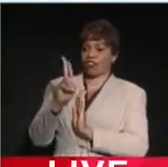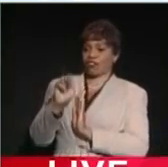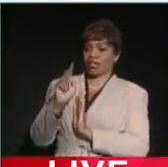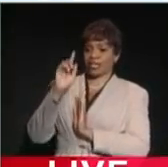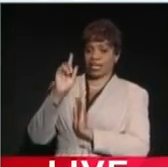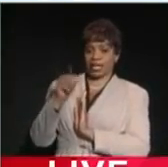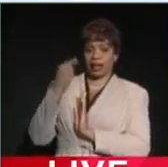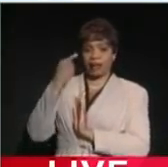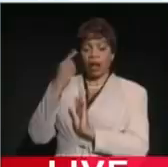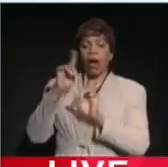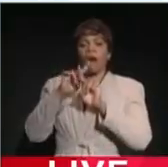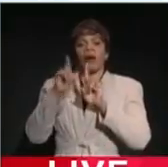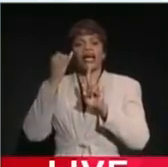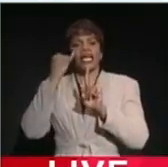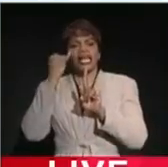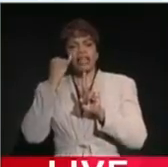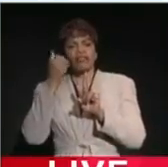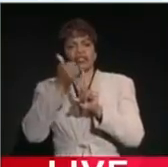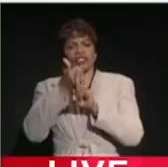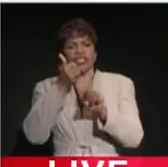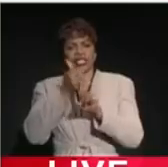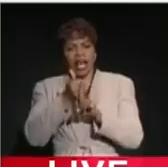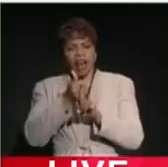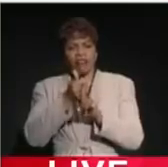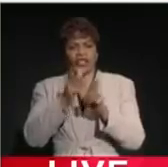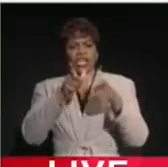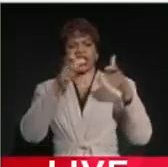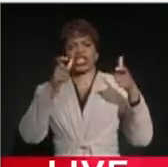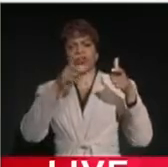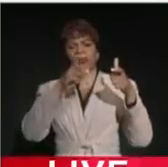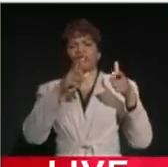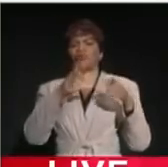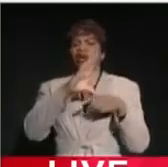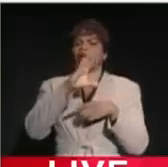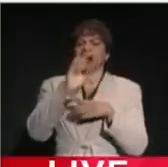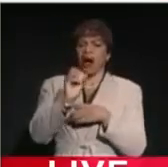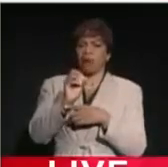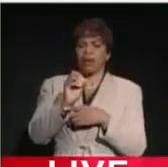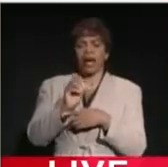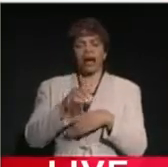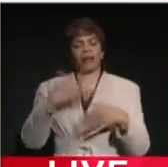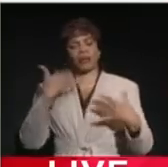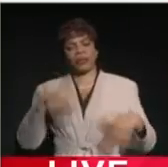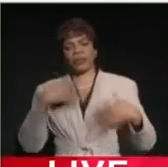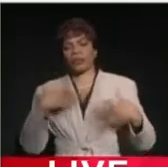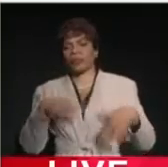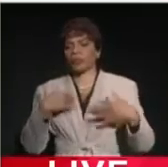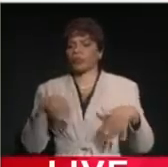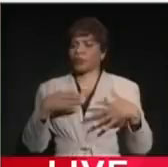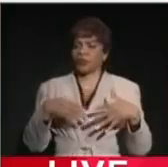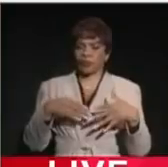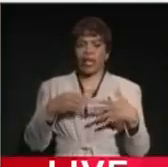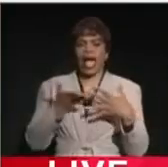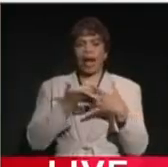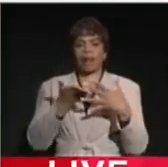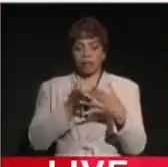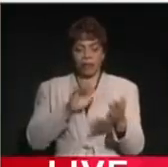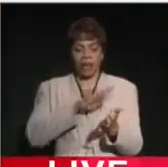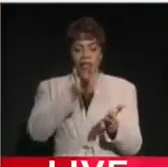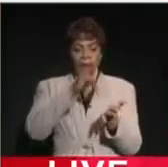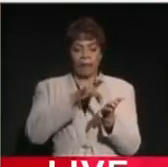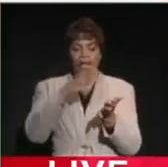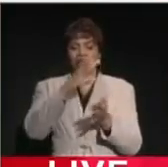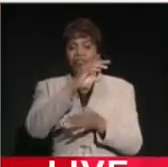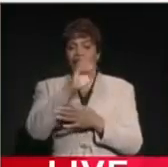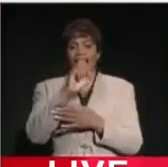wealthiest among us, a big corporation or a hedge fund, you've had the time of your life because they've had lots of breaks and the middle class is paid through the nose.